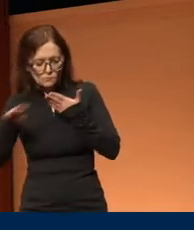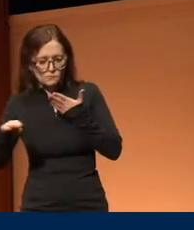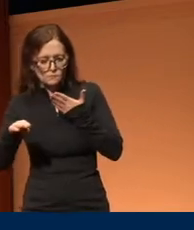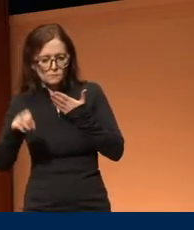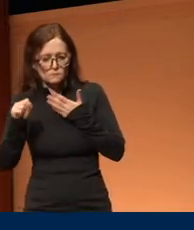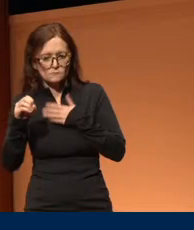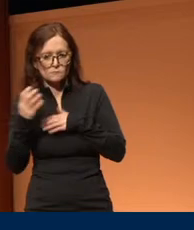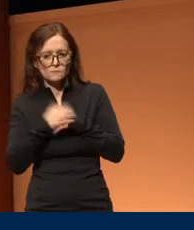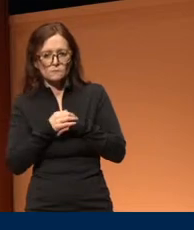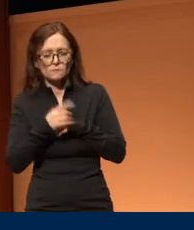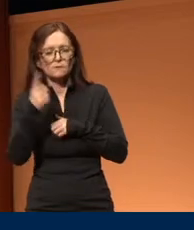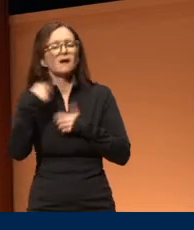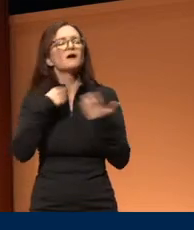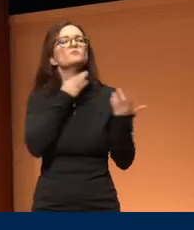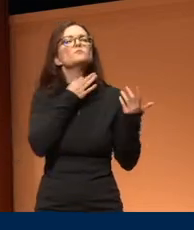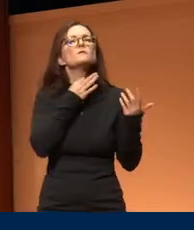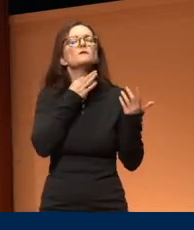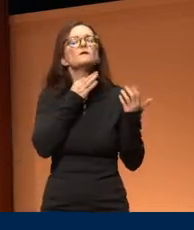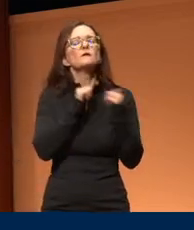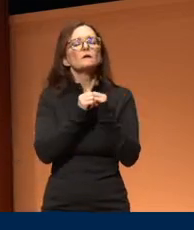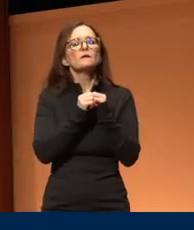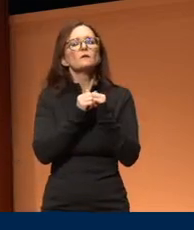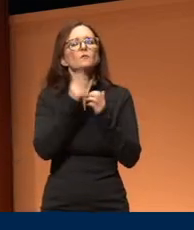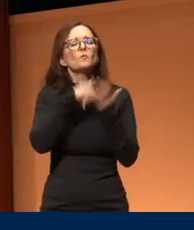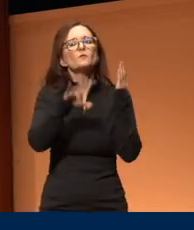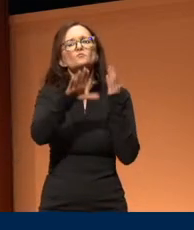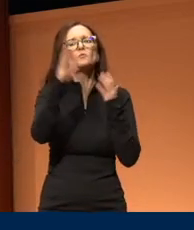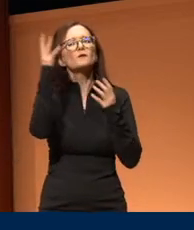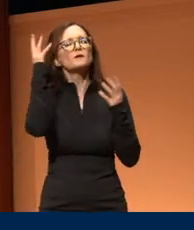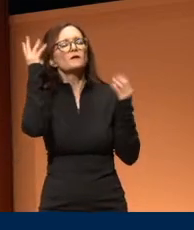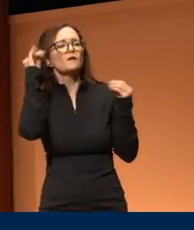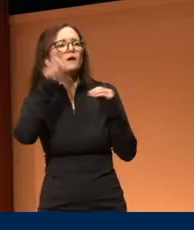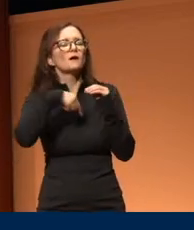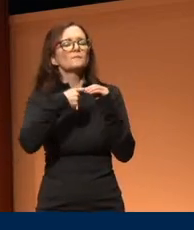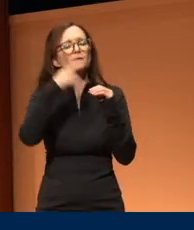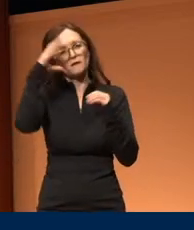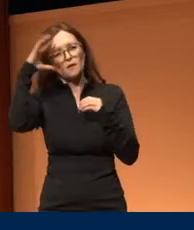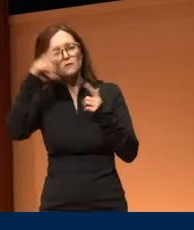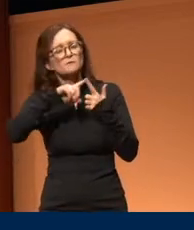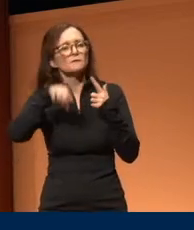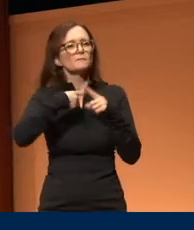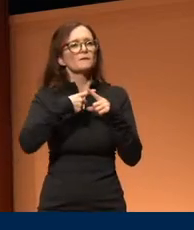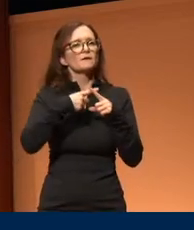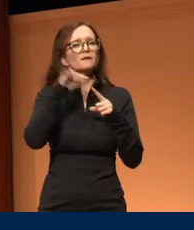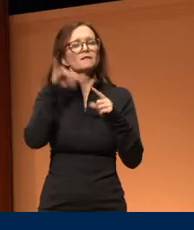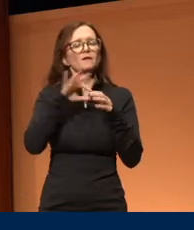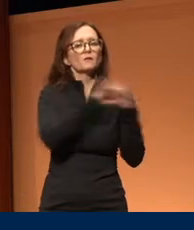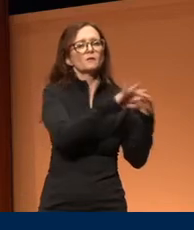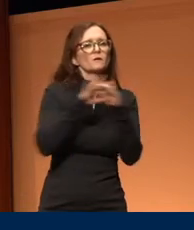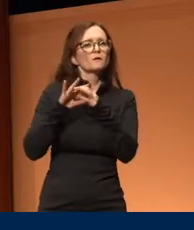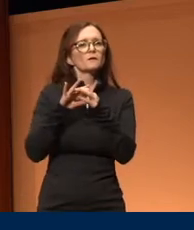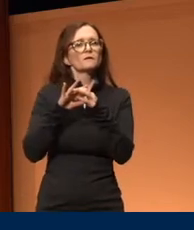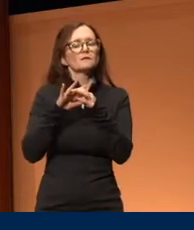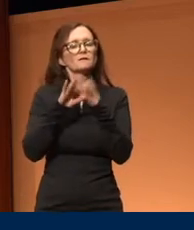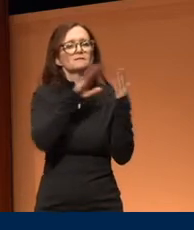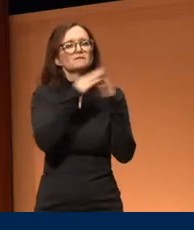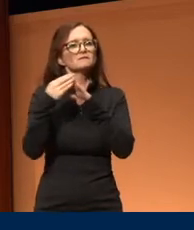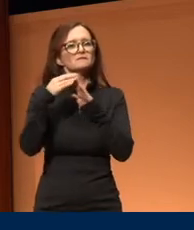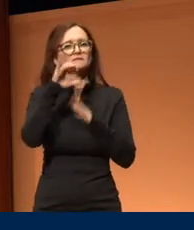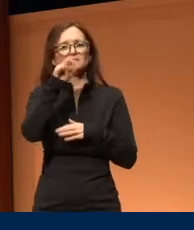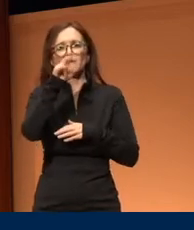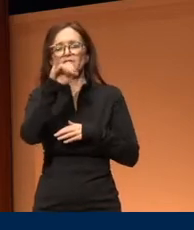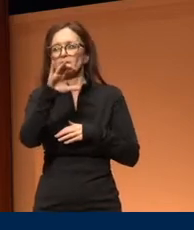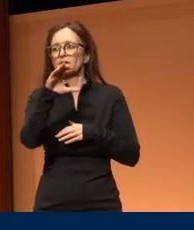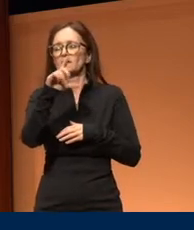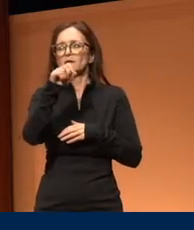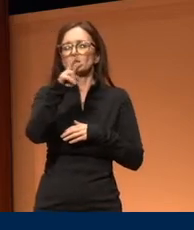Syria. Yeah. I was wondering, what are your thoughts about the relation of this form of civic love that you're talking